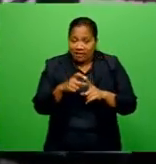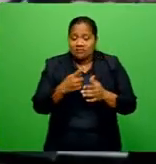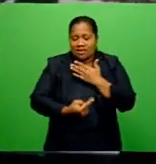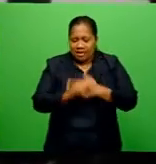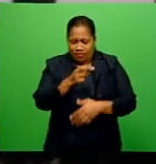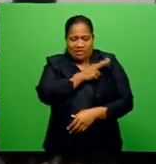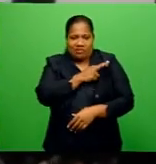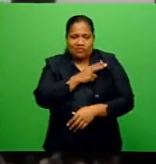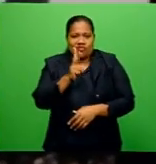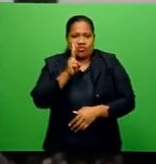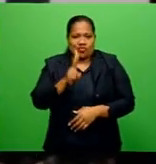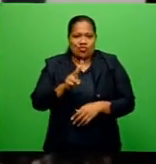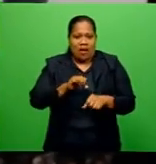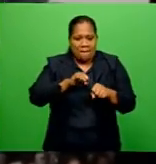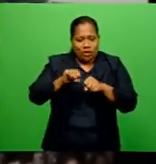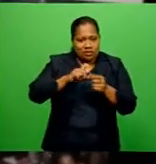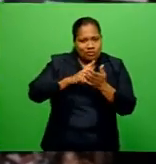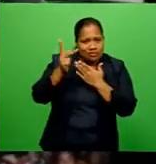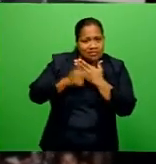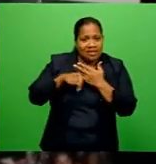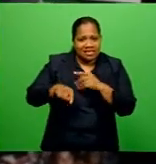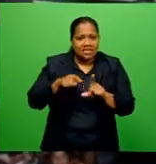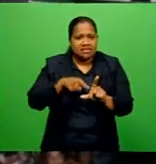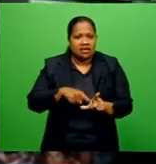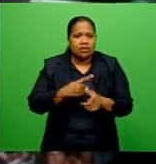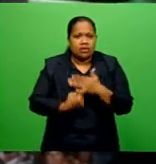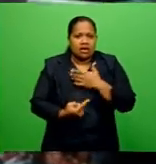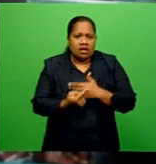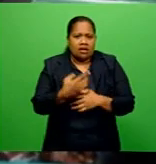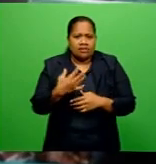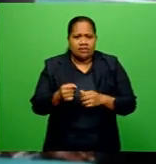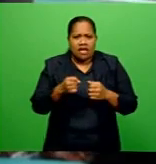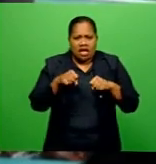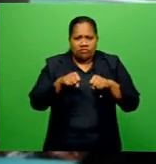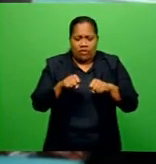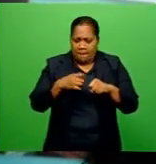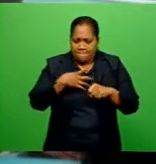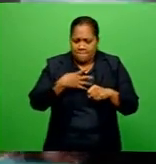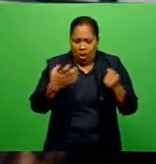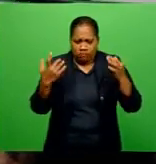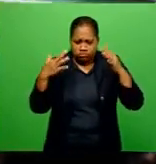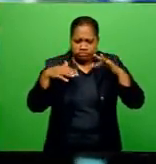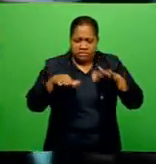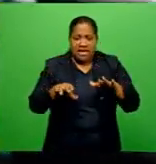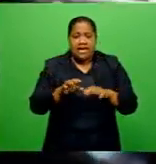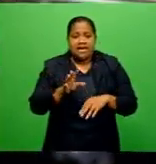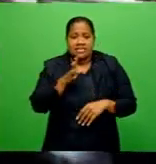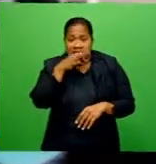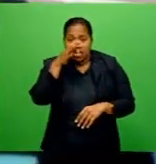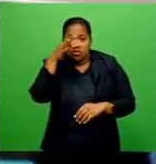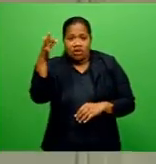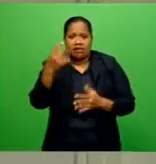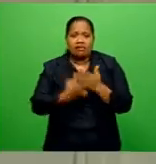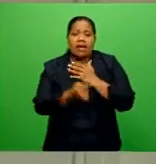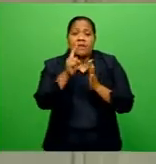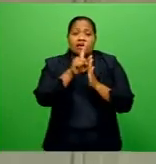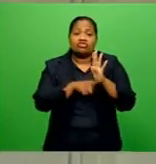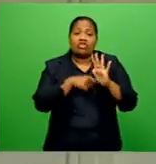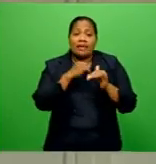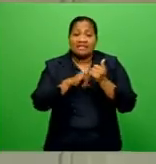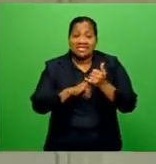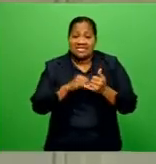last promotion earlier this month attracted a large crowd at Mwanga Park in Singatoka, where James Singh